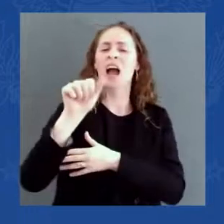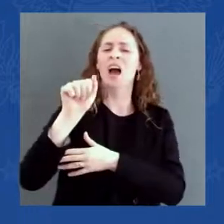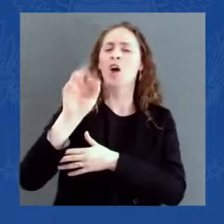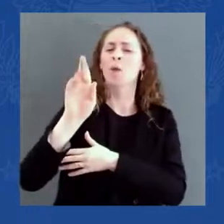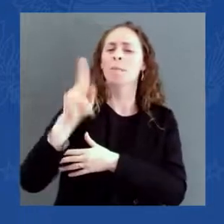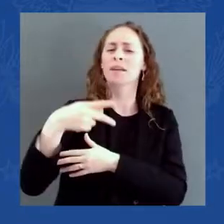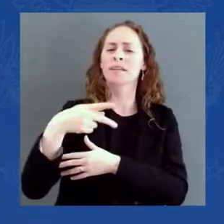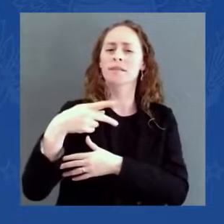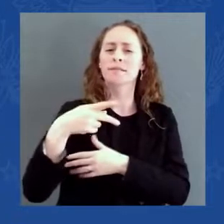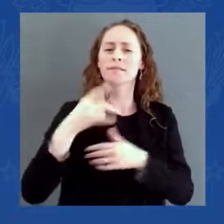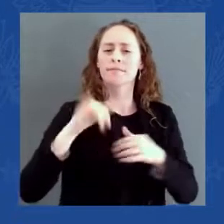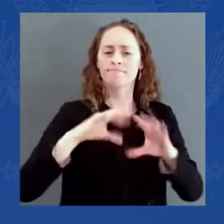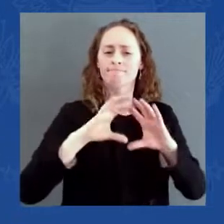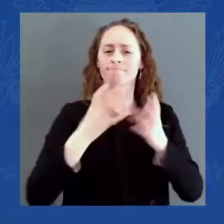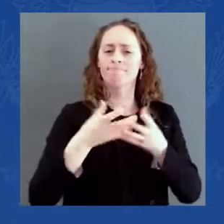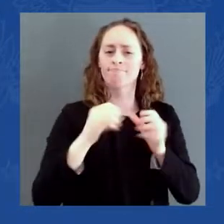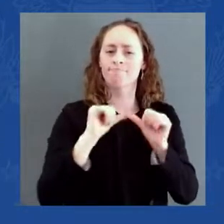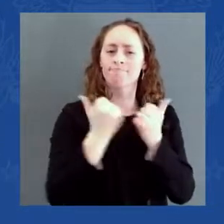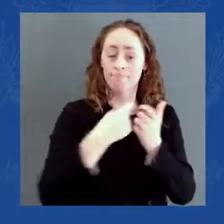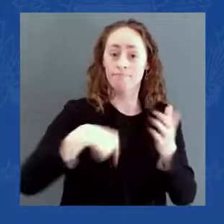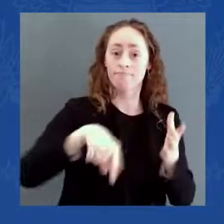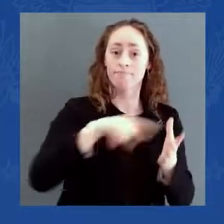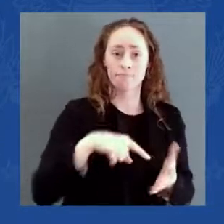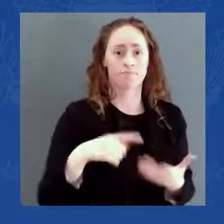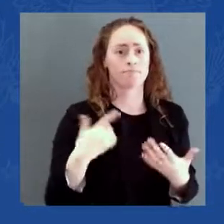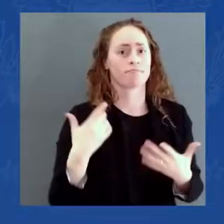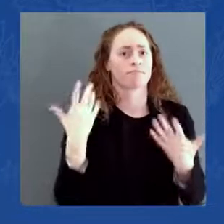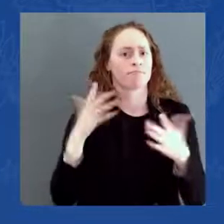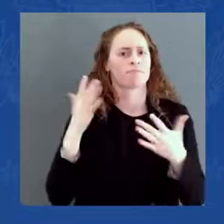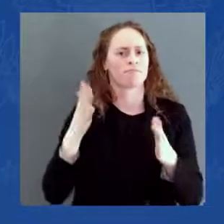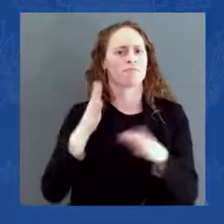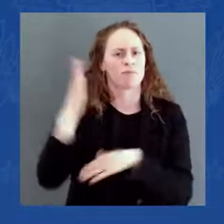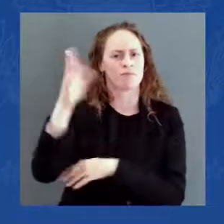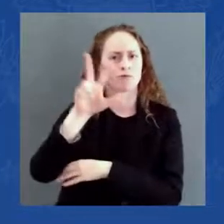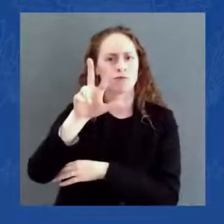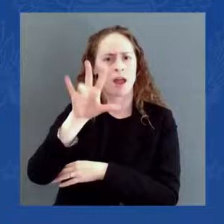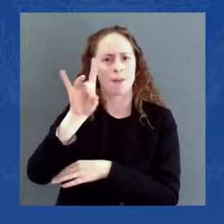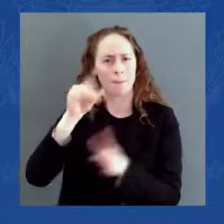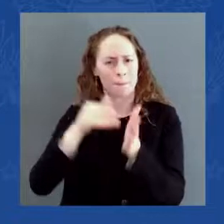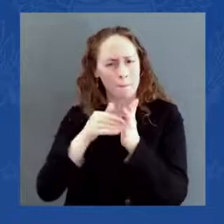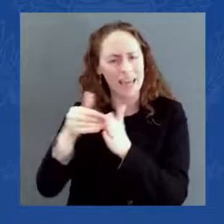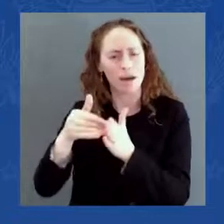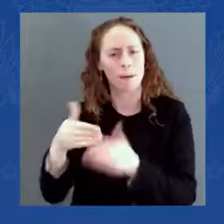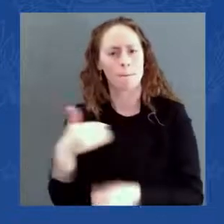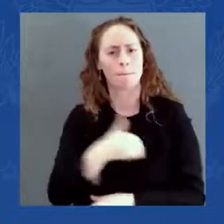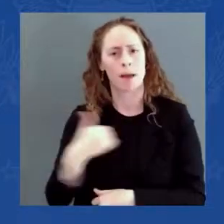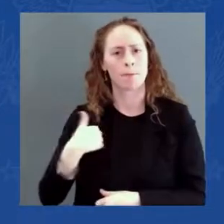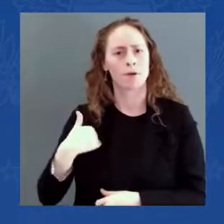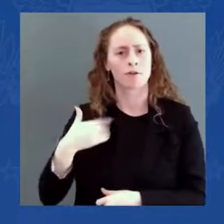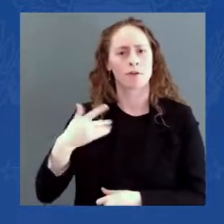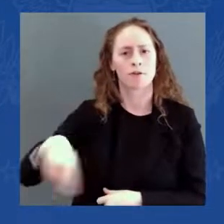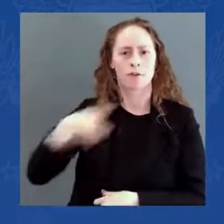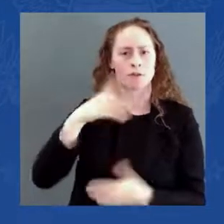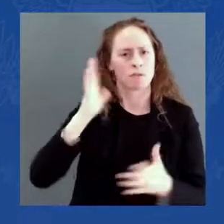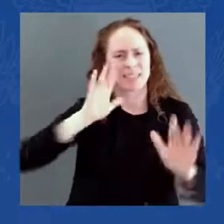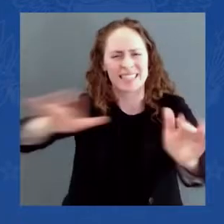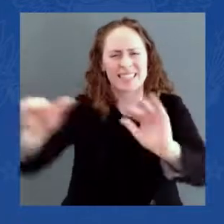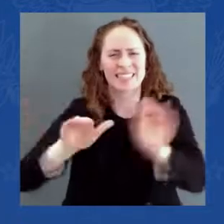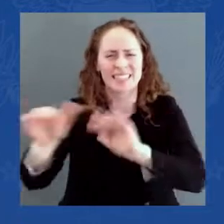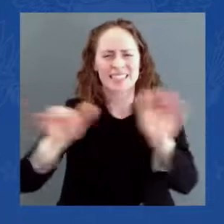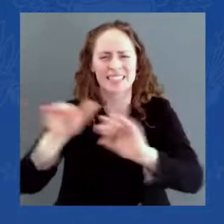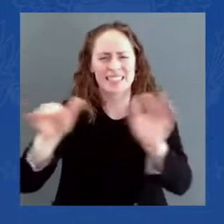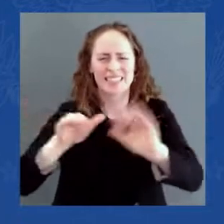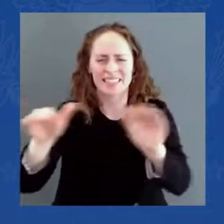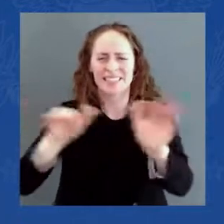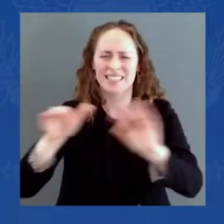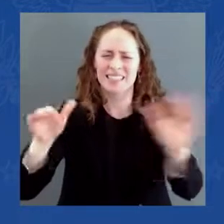38 million members. They're going to make an aggressive effort. They're going to be hosting virtual town halls to answer questions and even